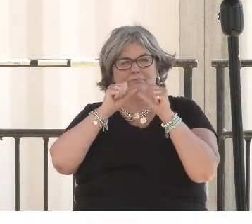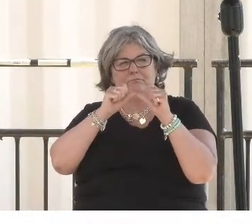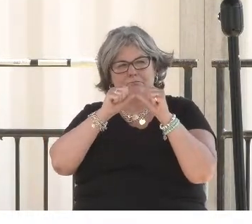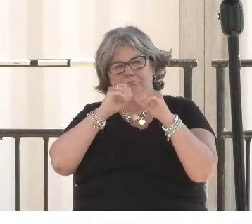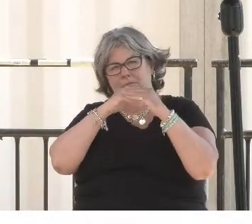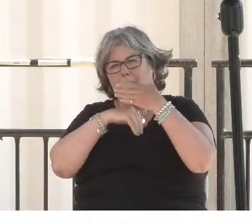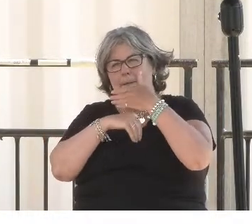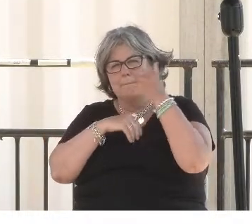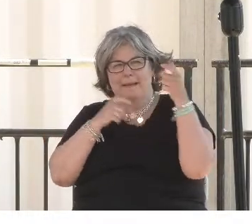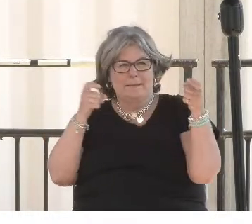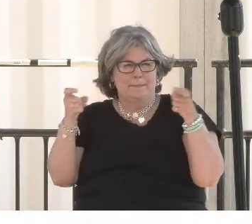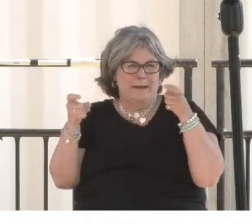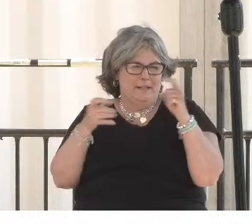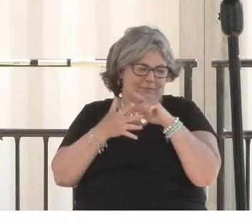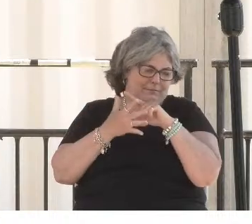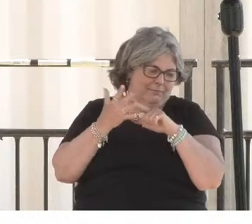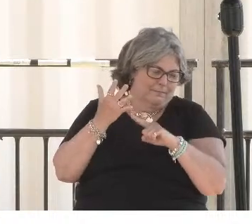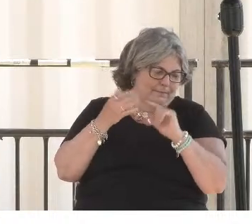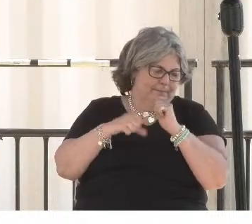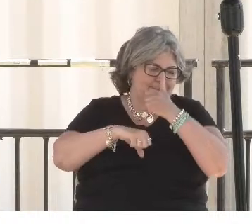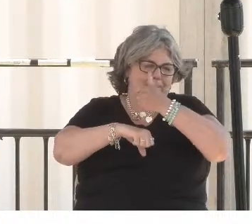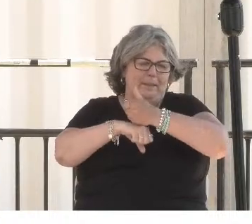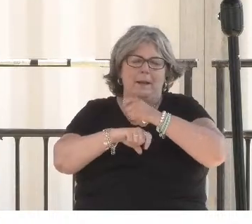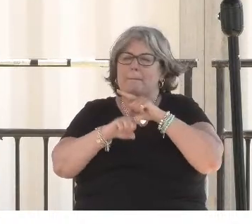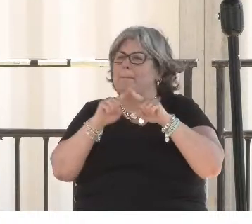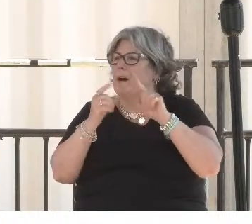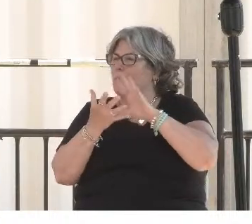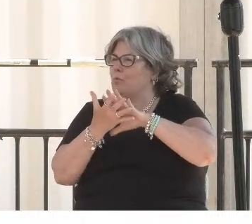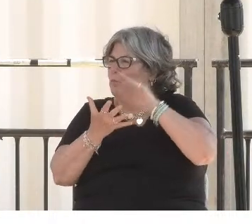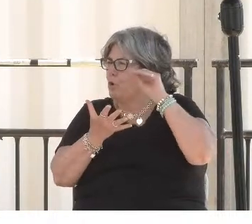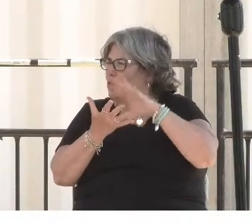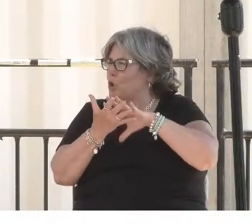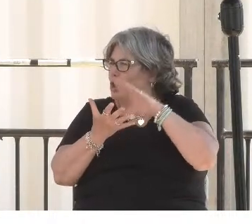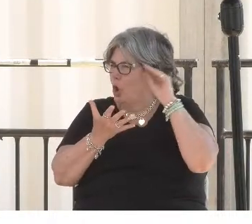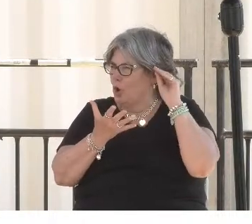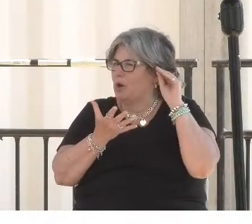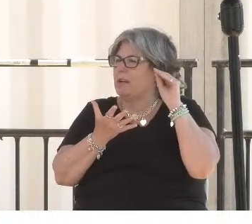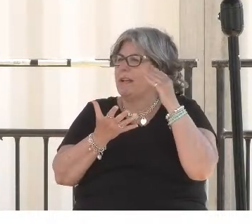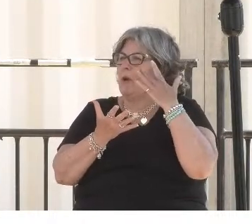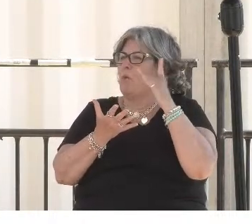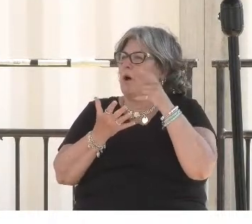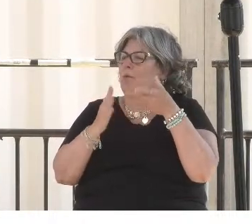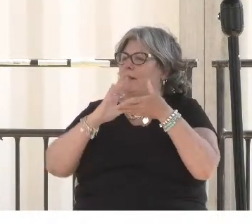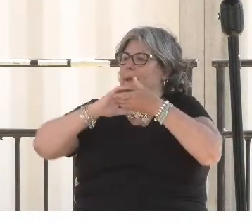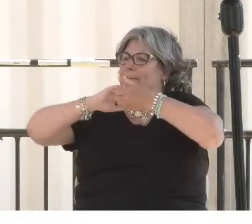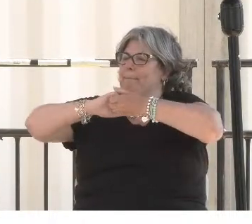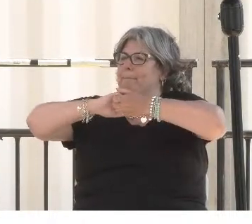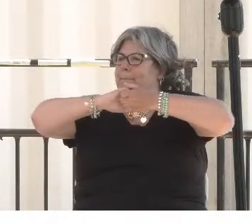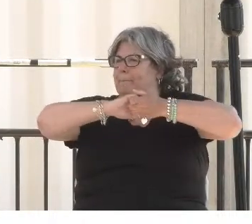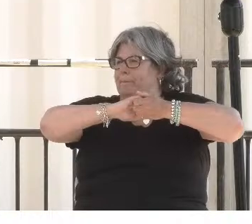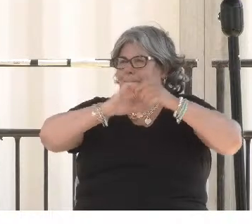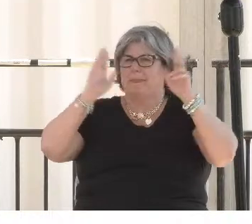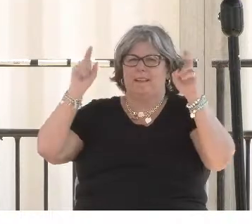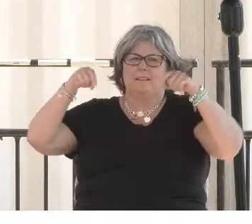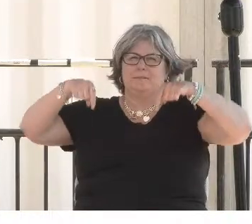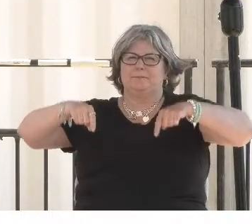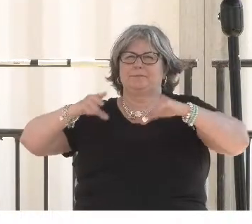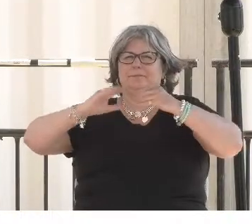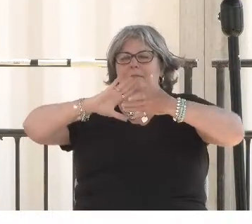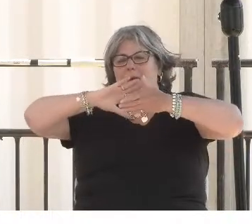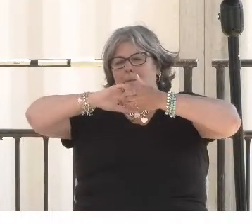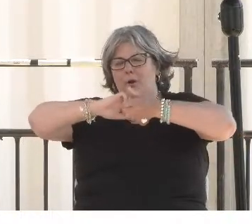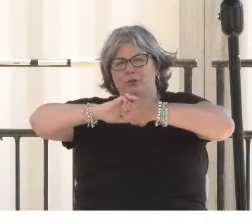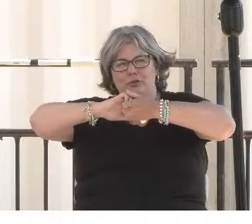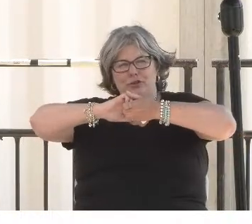best management practices, that's there. But what we're learning, and I think why we need the title of this, session's partnerships, and